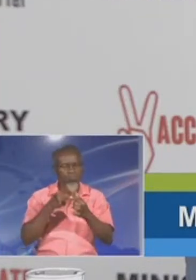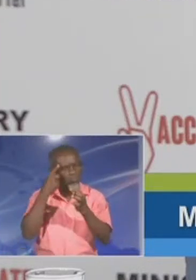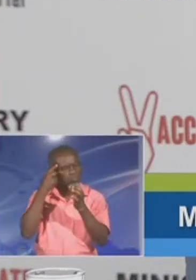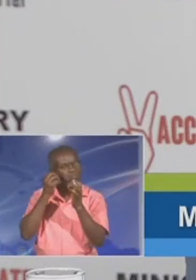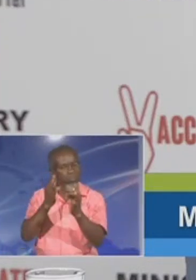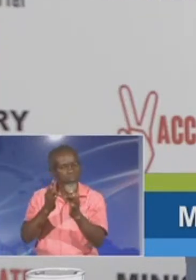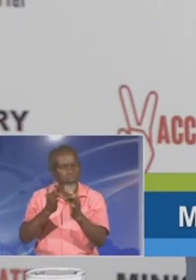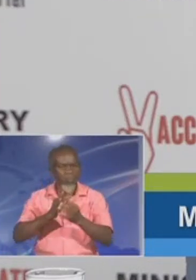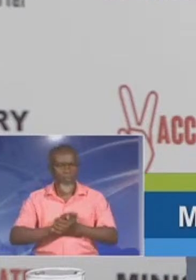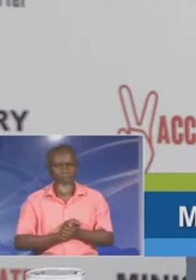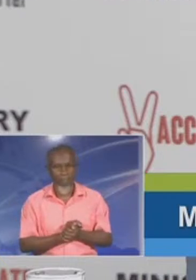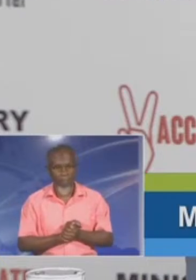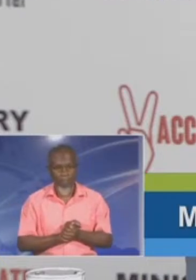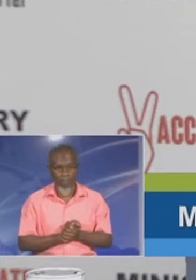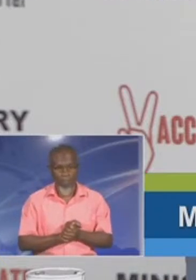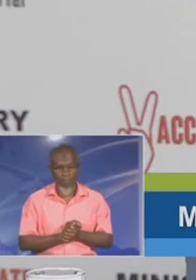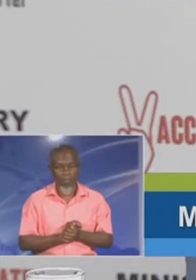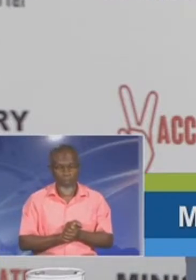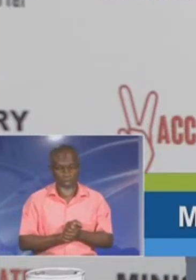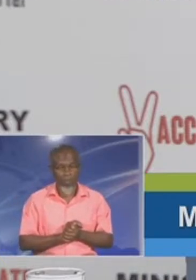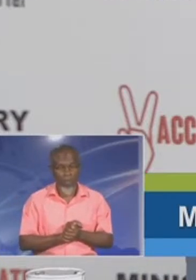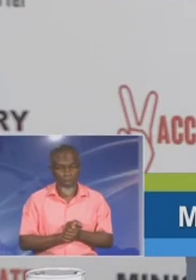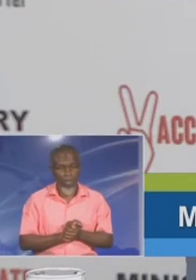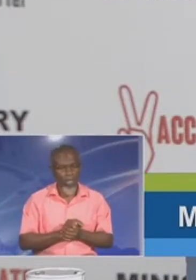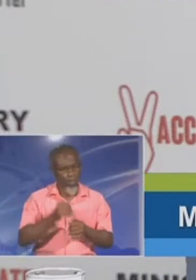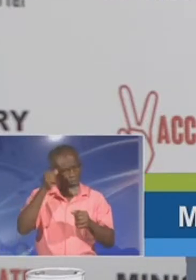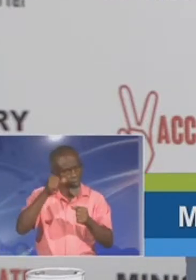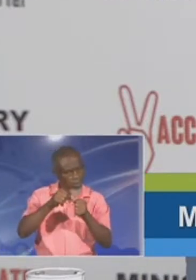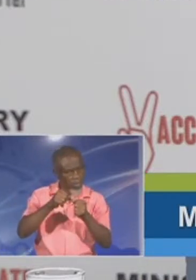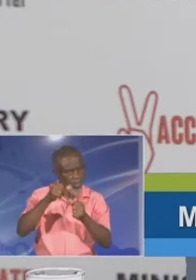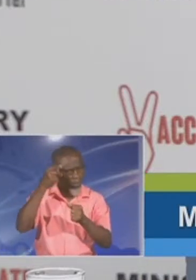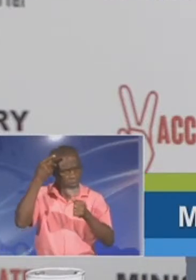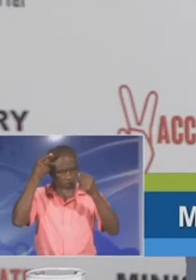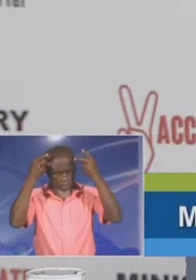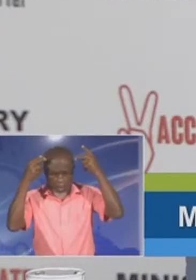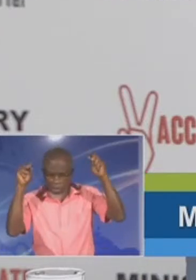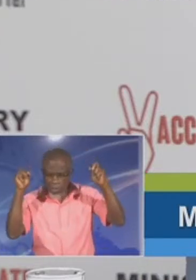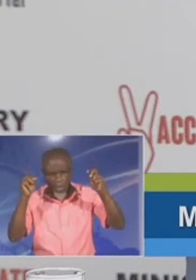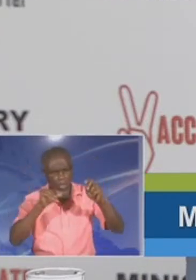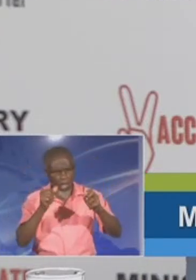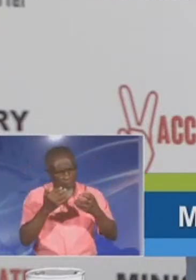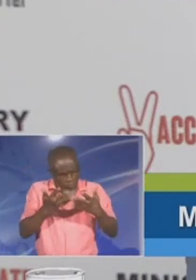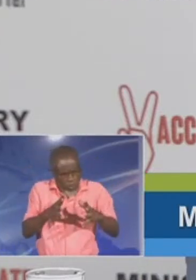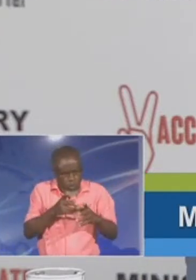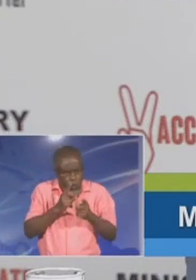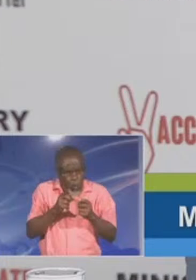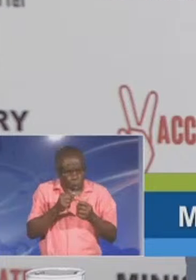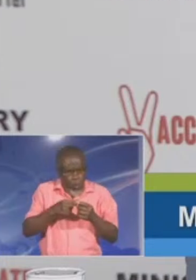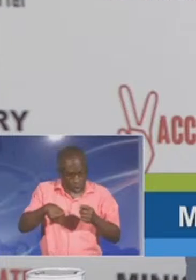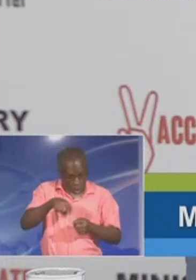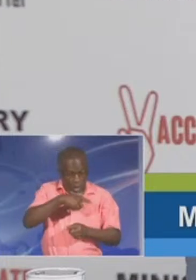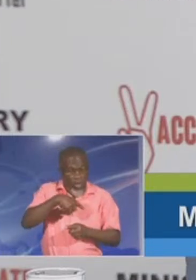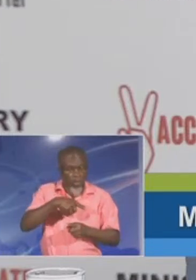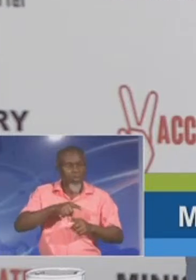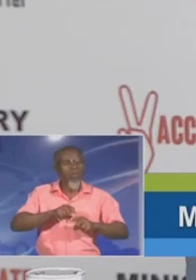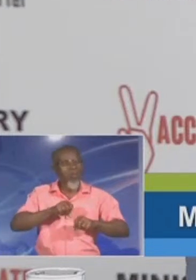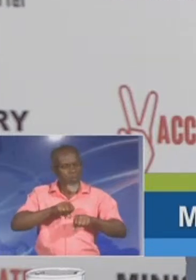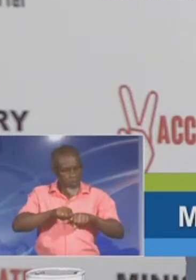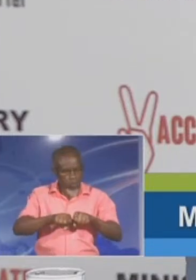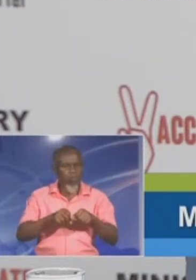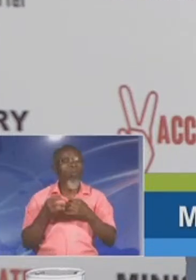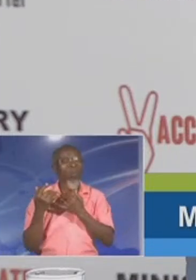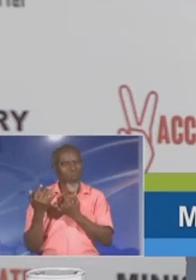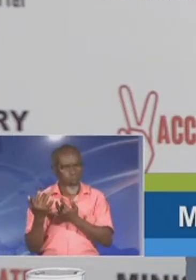said, since the Prime Minister has not yet spoken to us, we're going to leave the discussions on what could or could not come out of